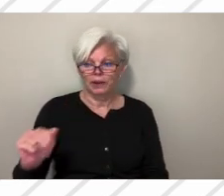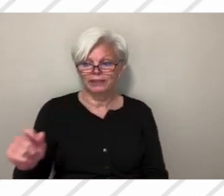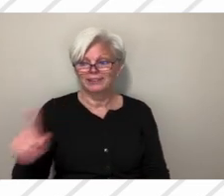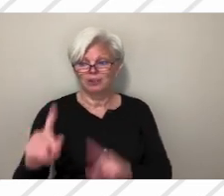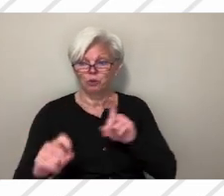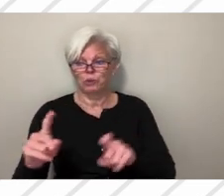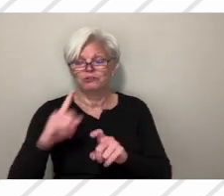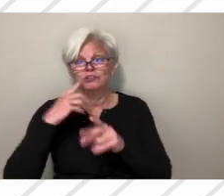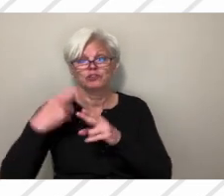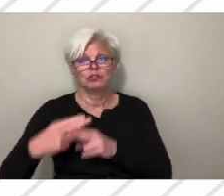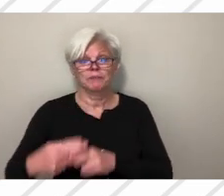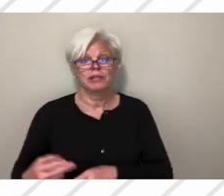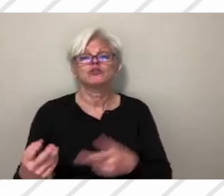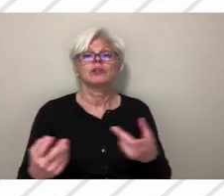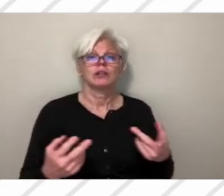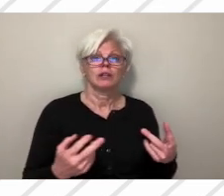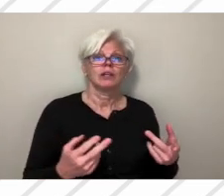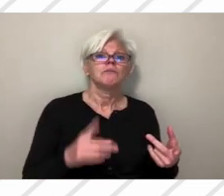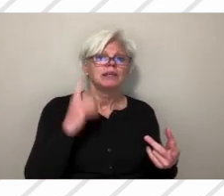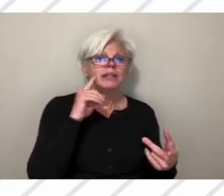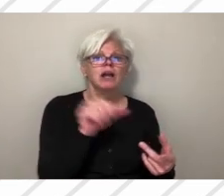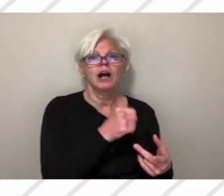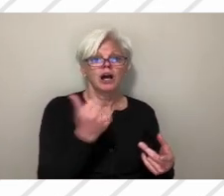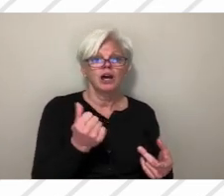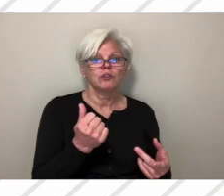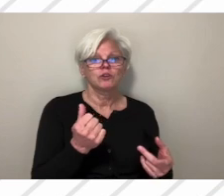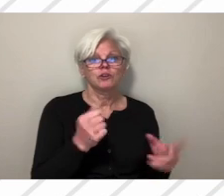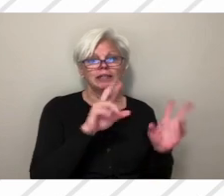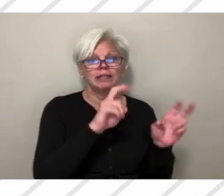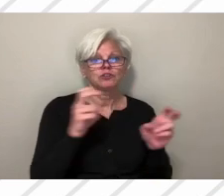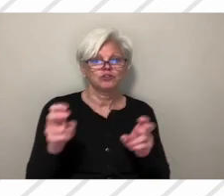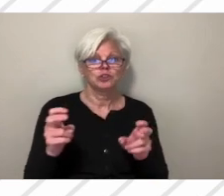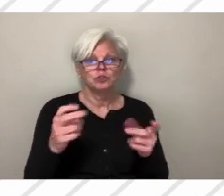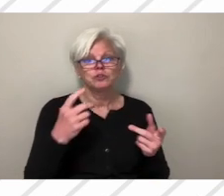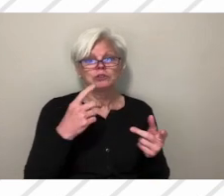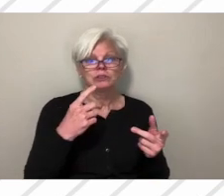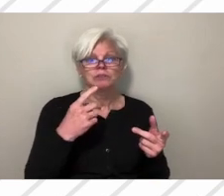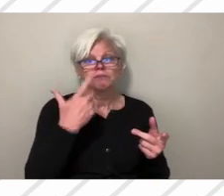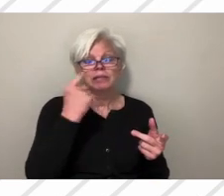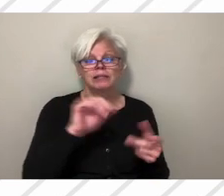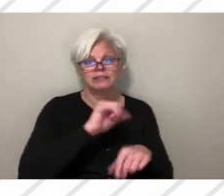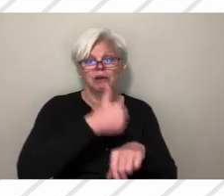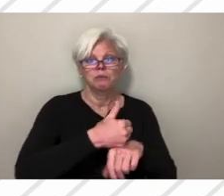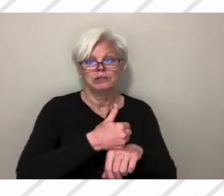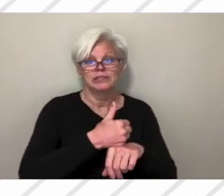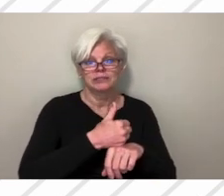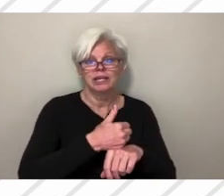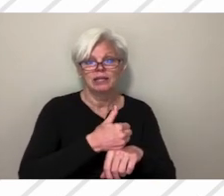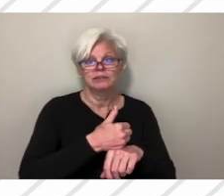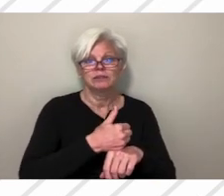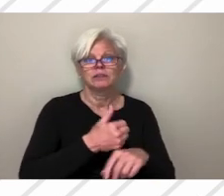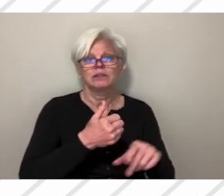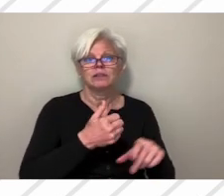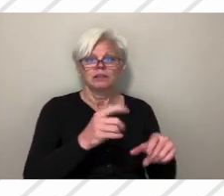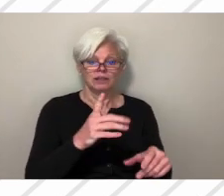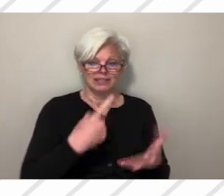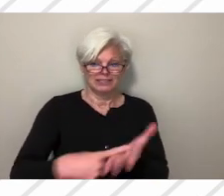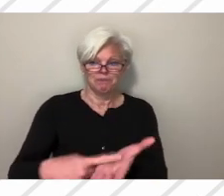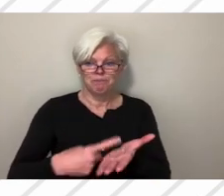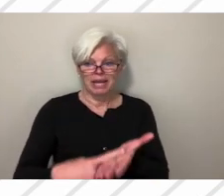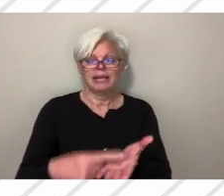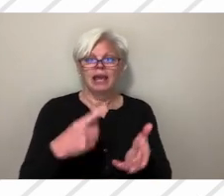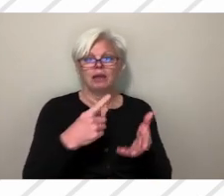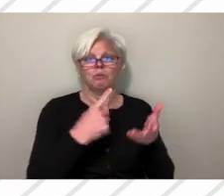also thinking about then the issues, because the issue is going to set the terms of the debate of what's going to incur. So that's why it's